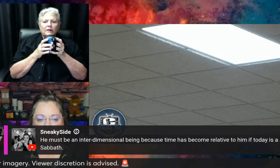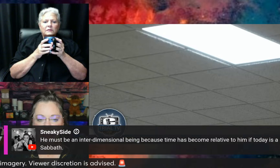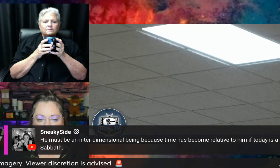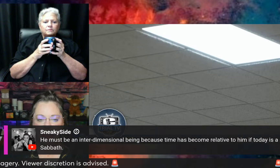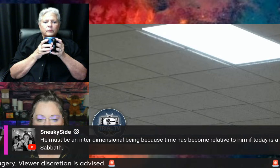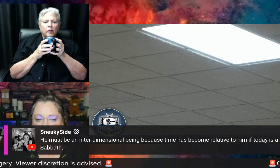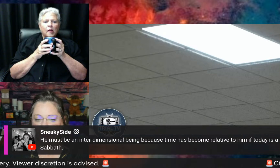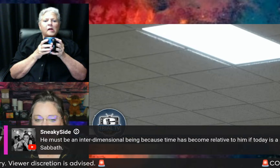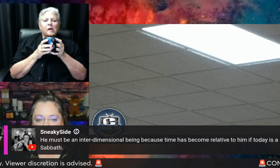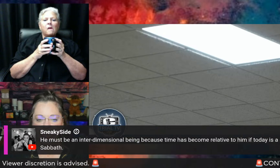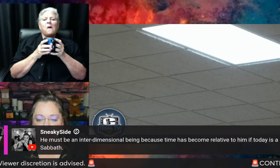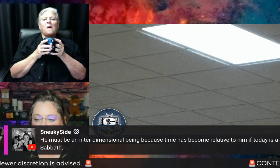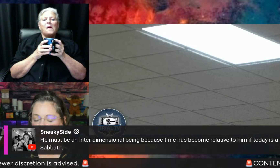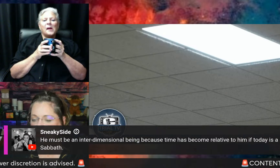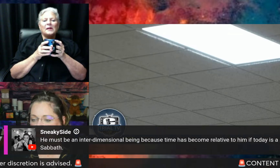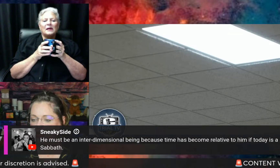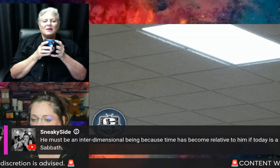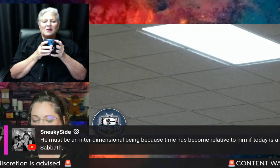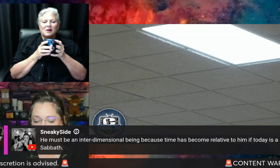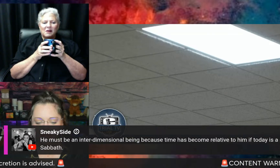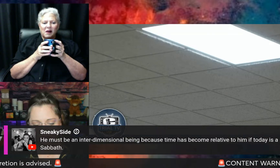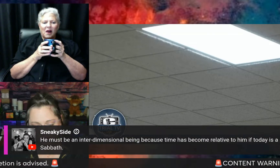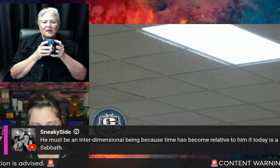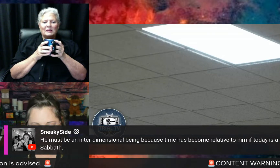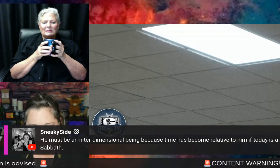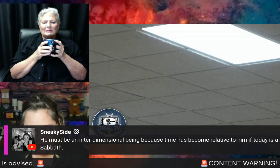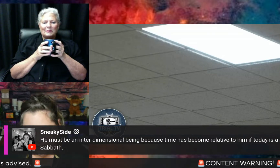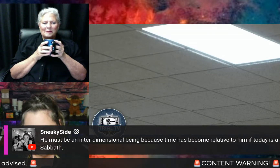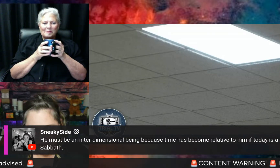Oh, that's good. I like the way you think.